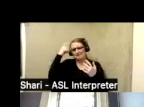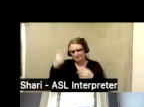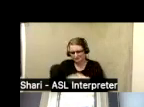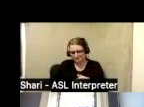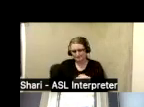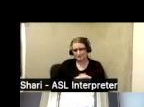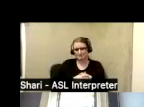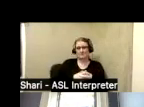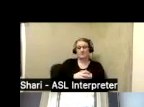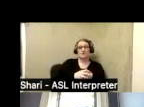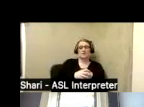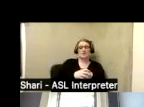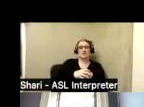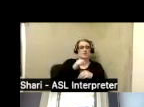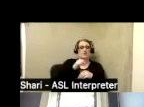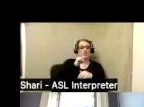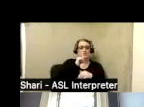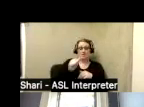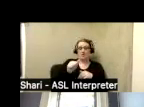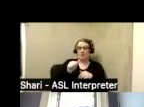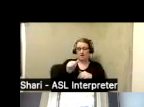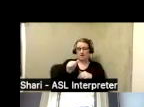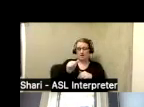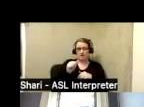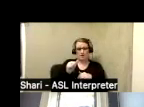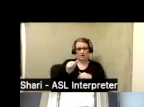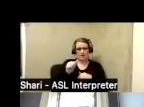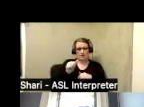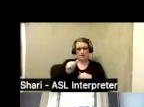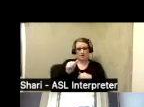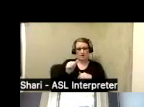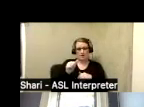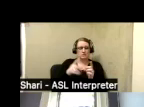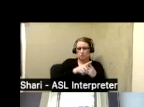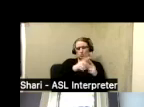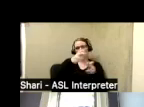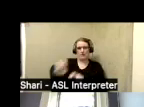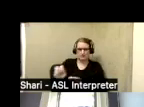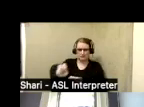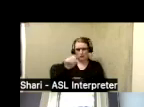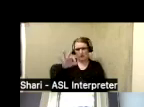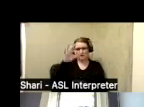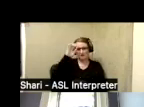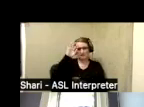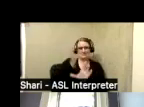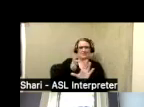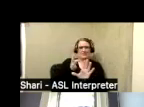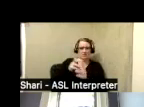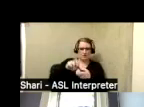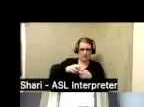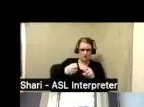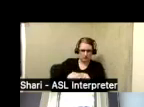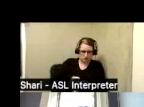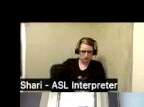for not the absence of transference in psychosis, but rather its specificity.